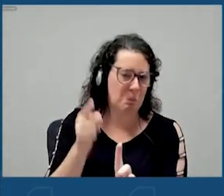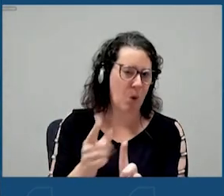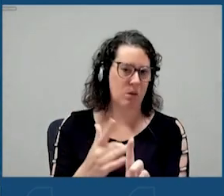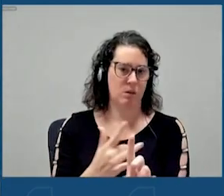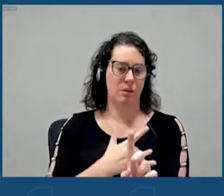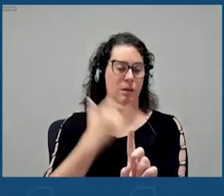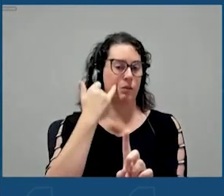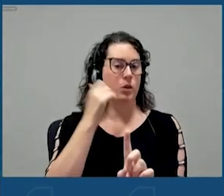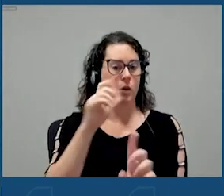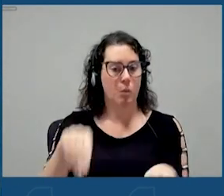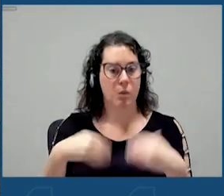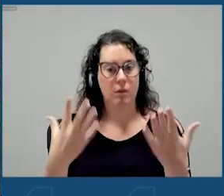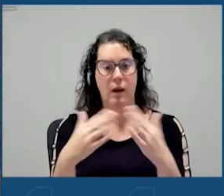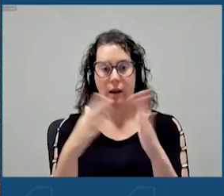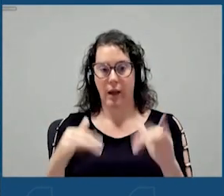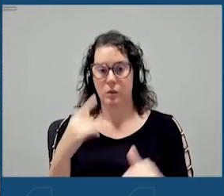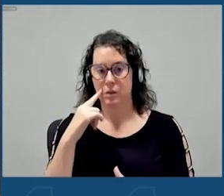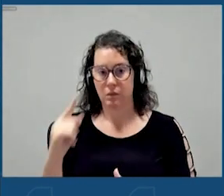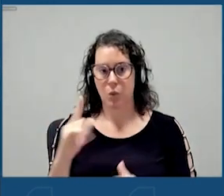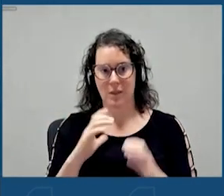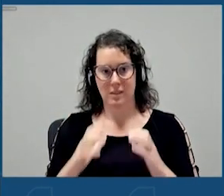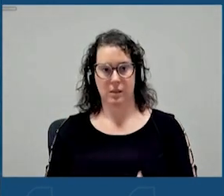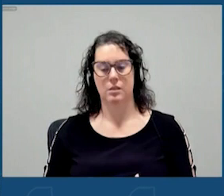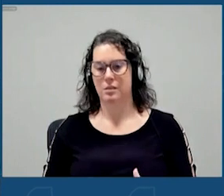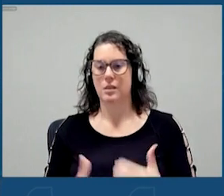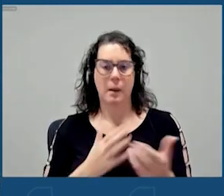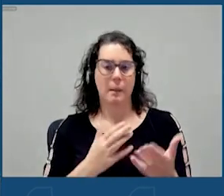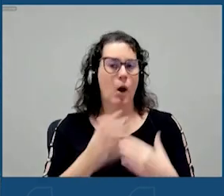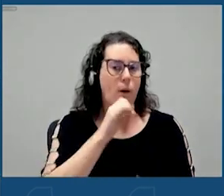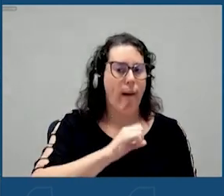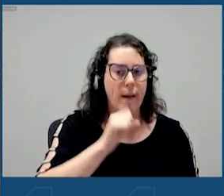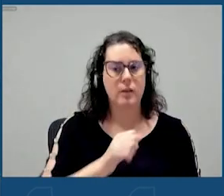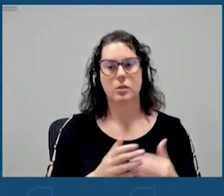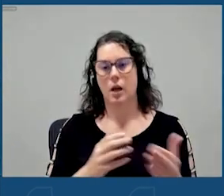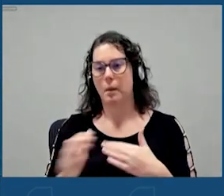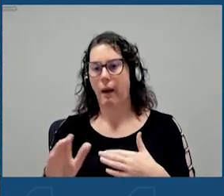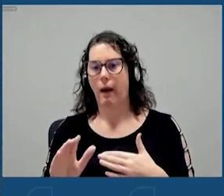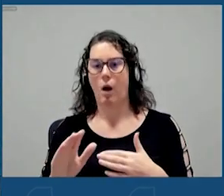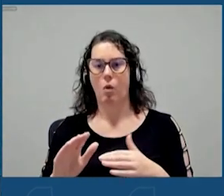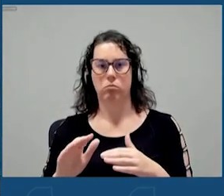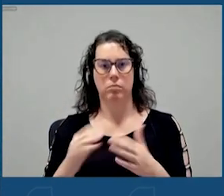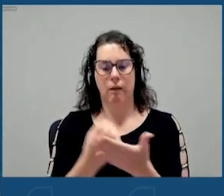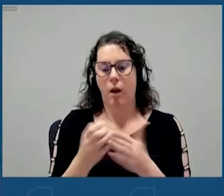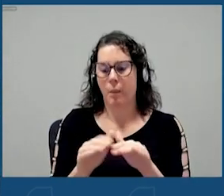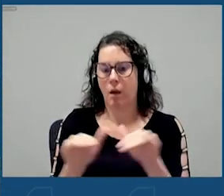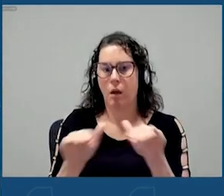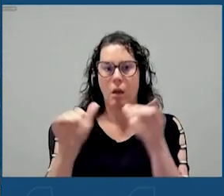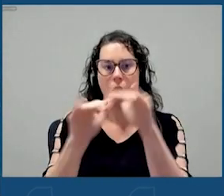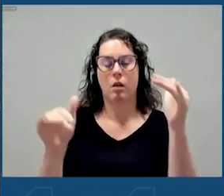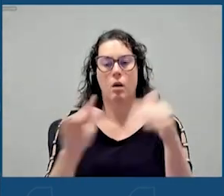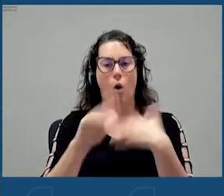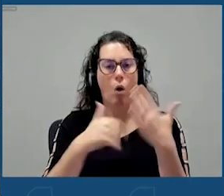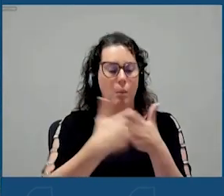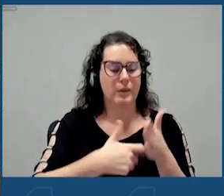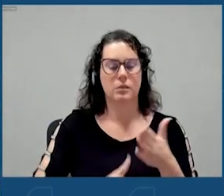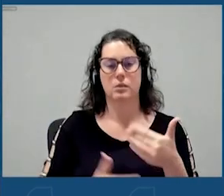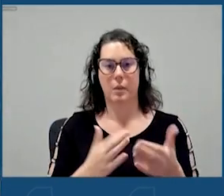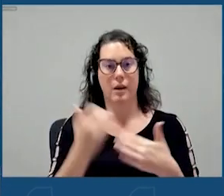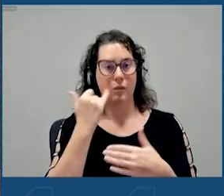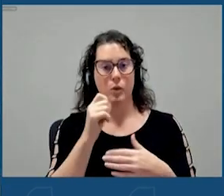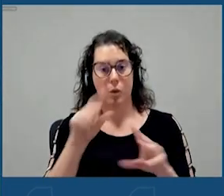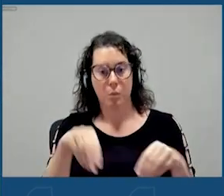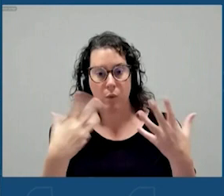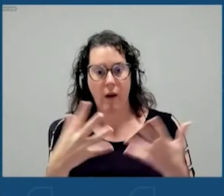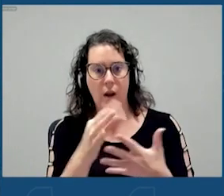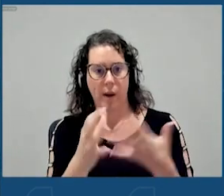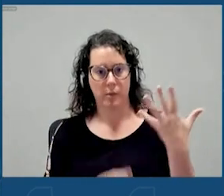provide housing for our citizens, all ages, all levels, all rents, if we don't give them options, we will lose the opportunity for our